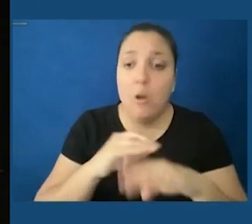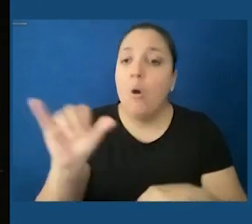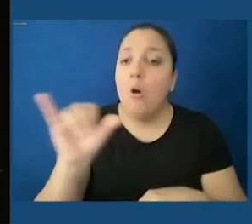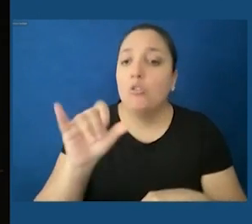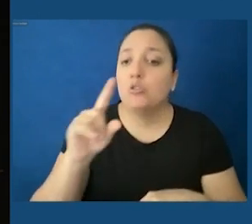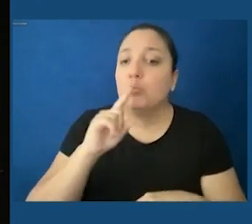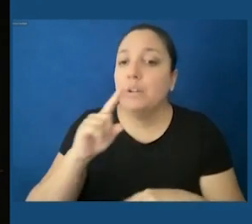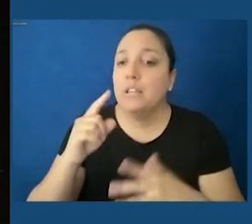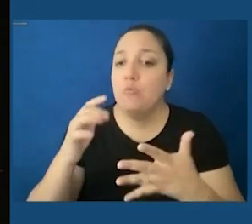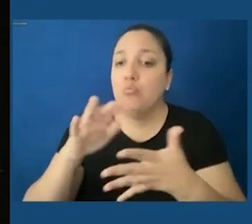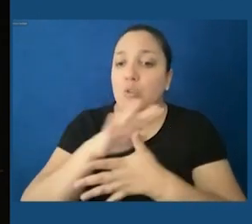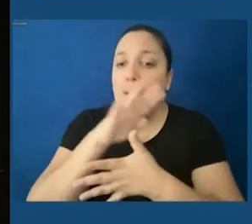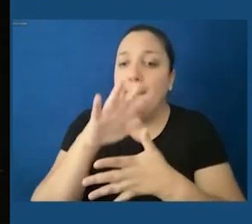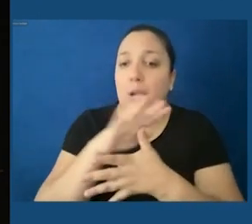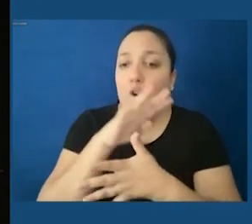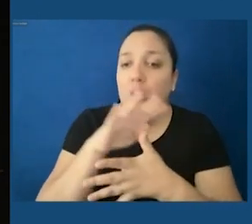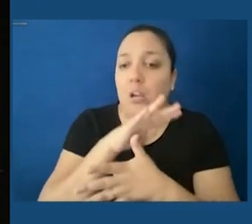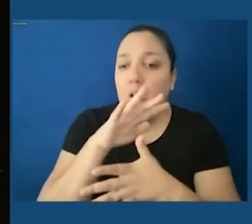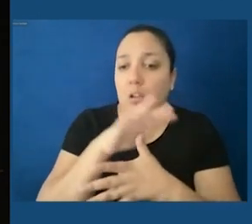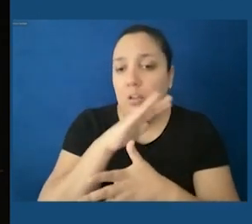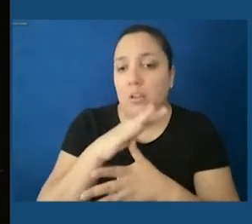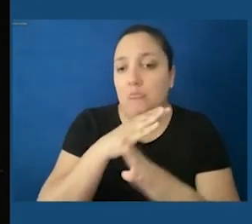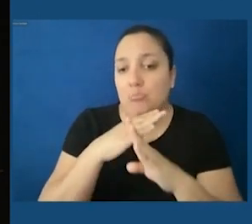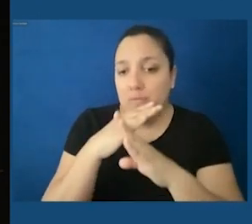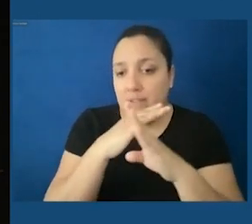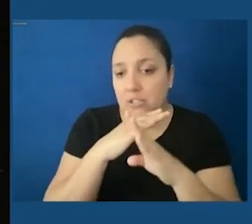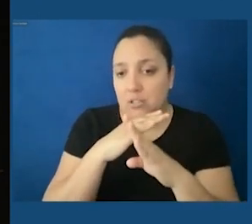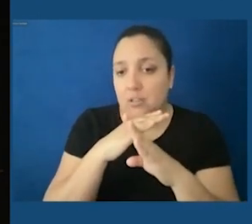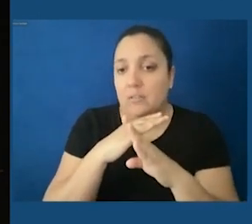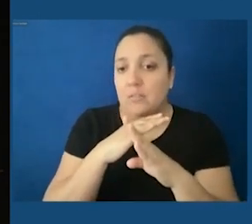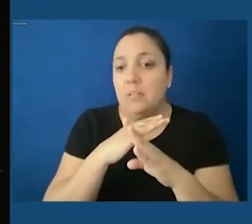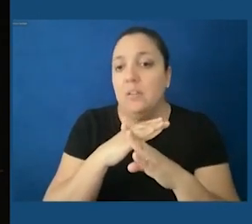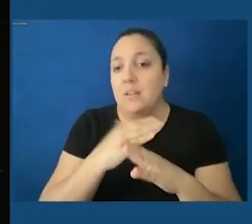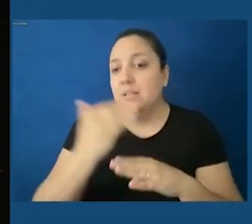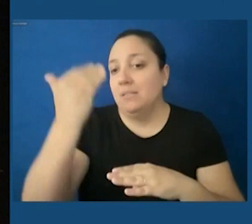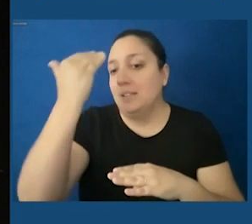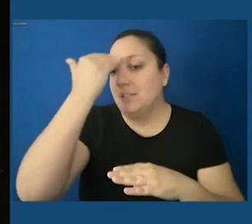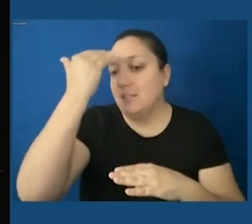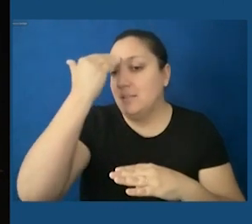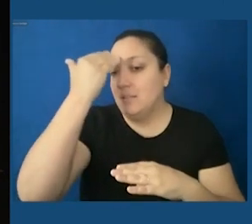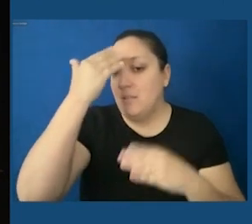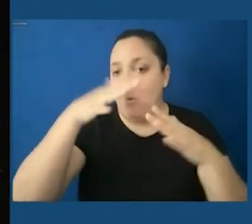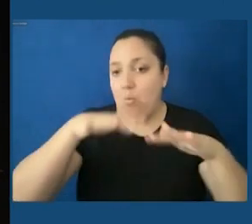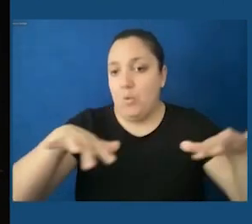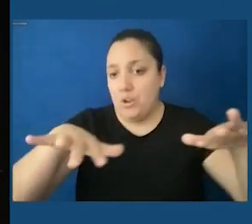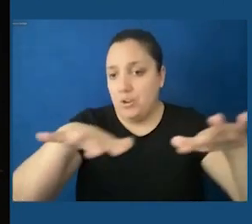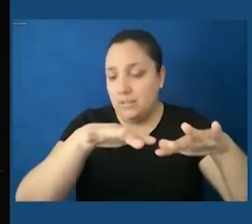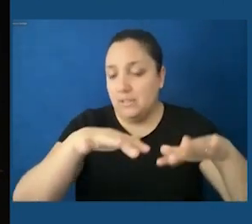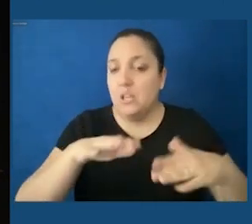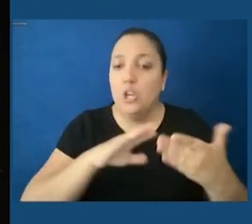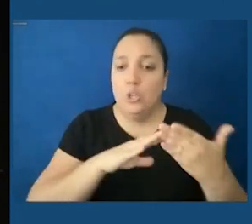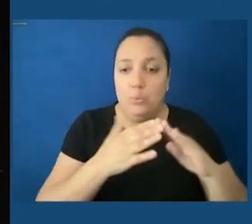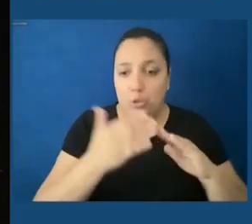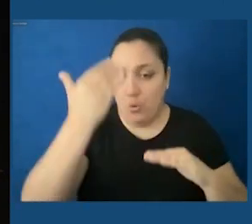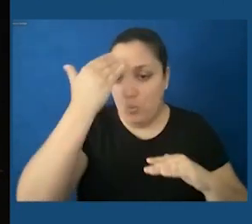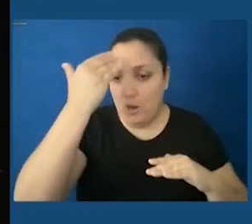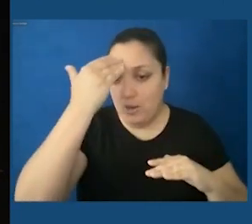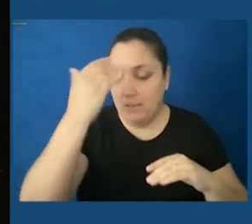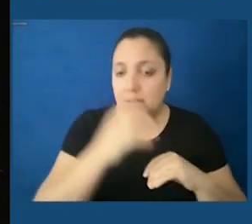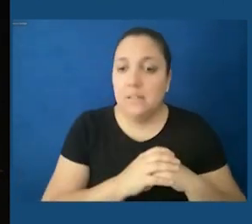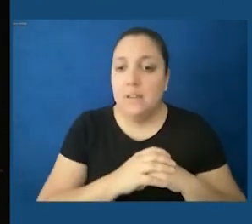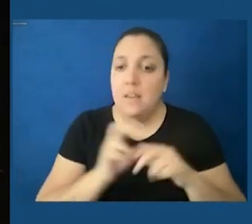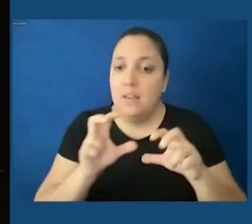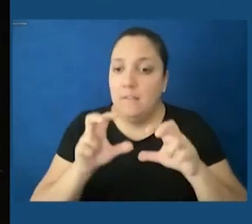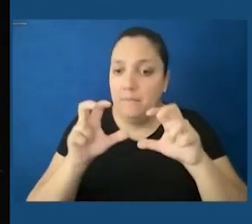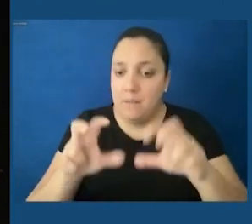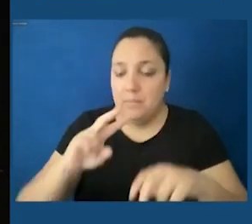primary prevention, right, which is raising societal awareness, civic engagement, community awareness. We invest in